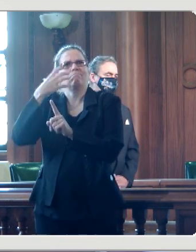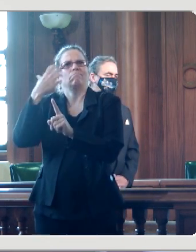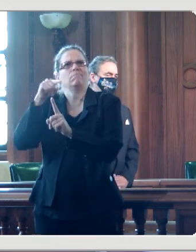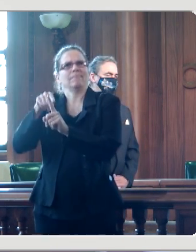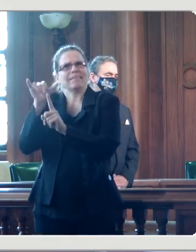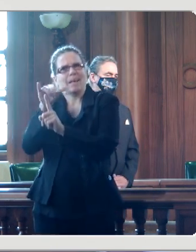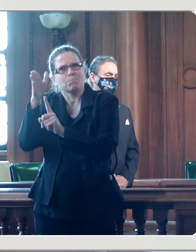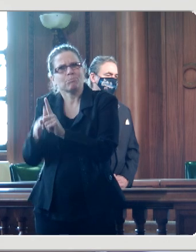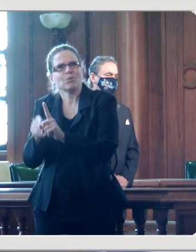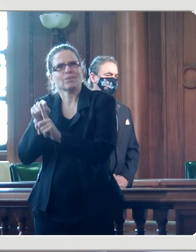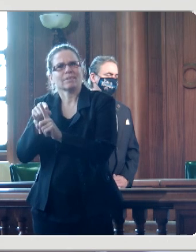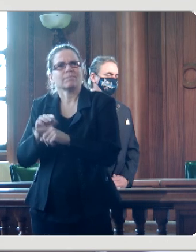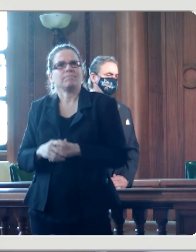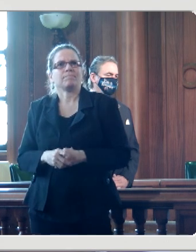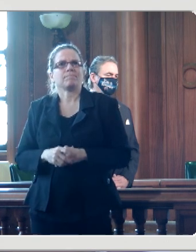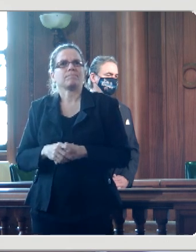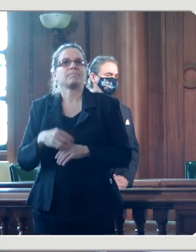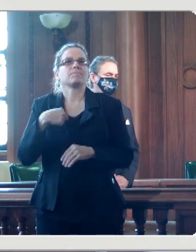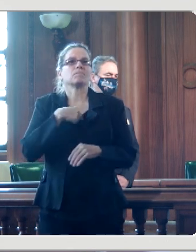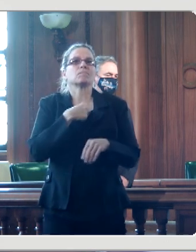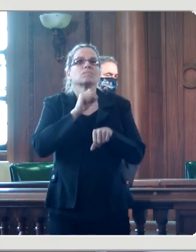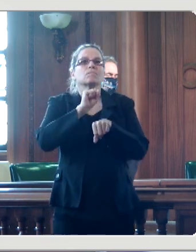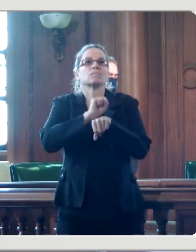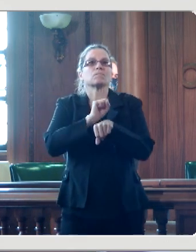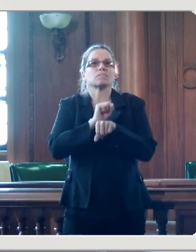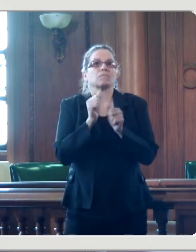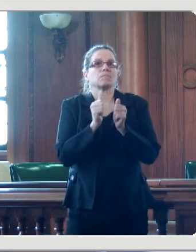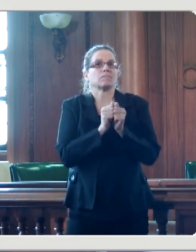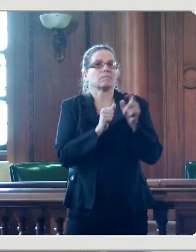Our partners with the Springfield Police Department, the